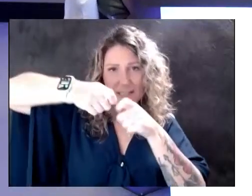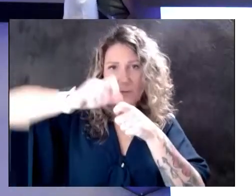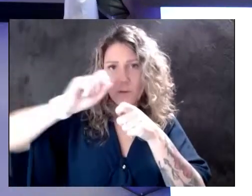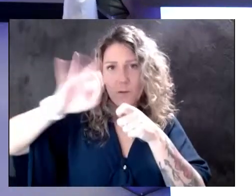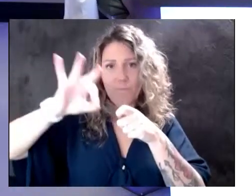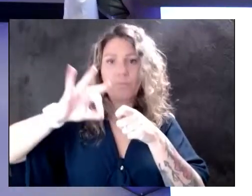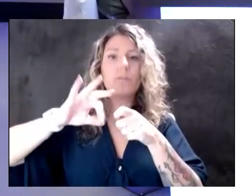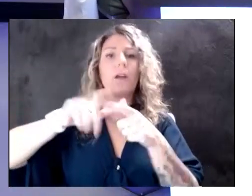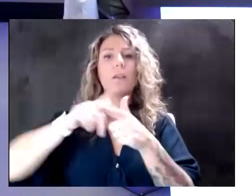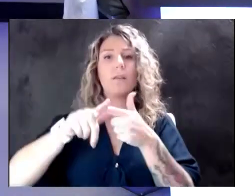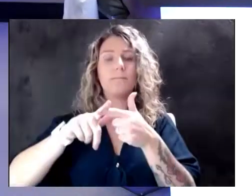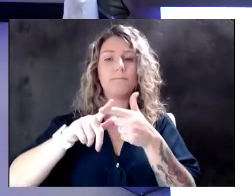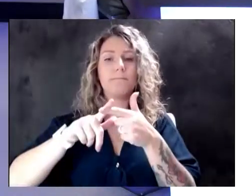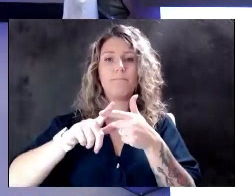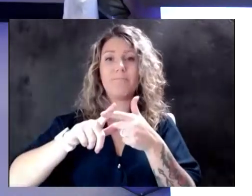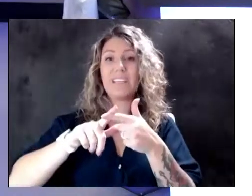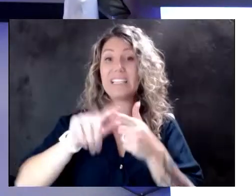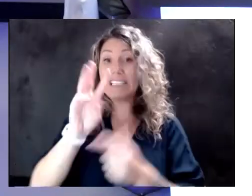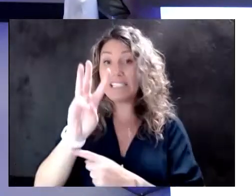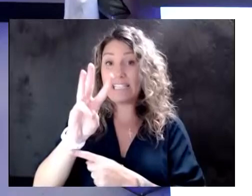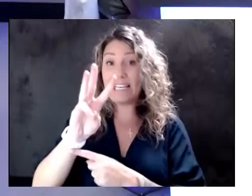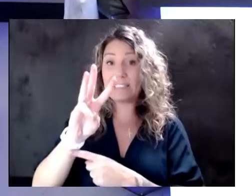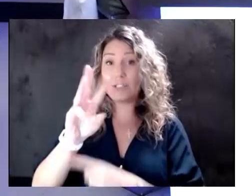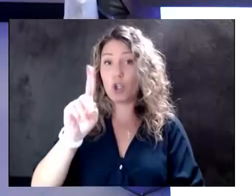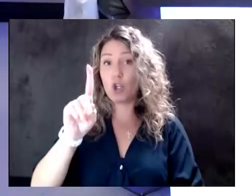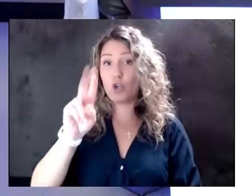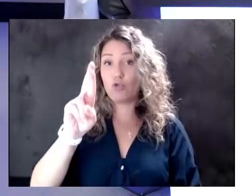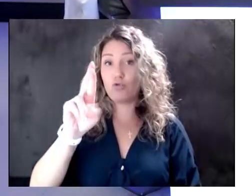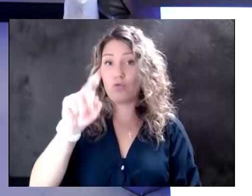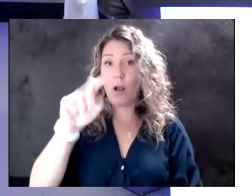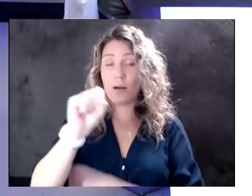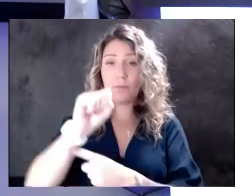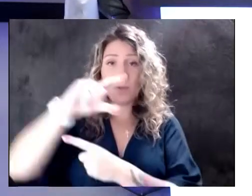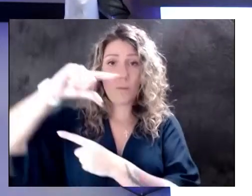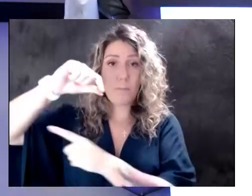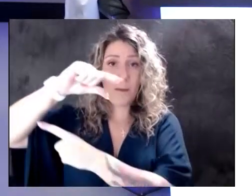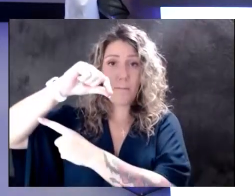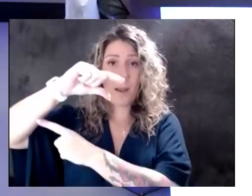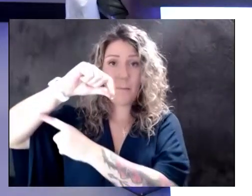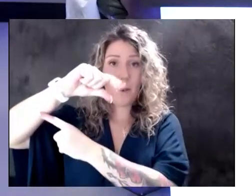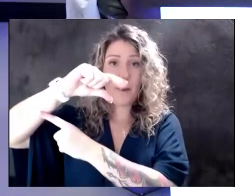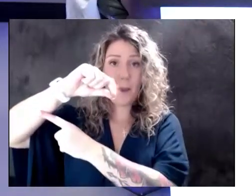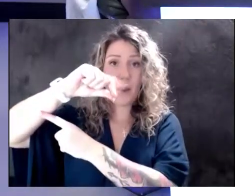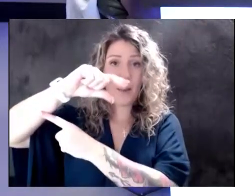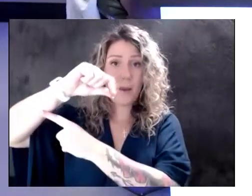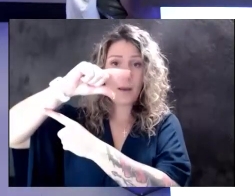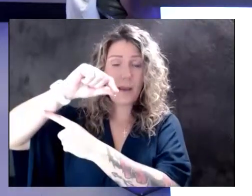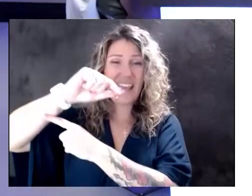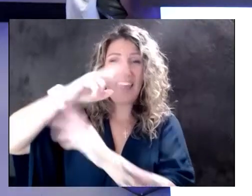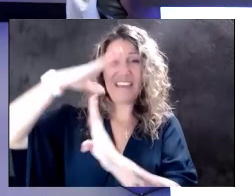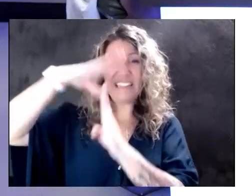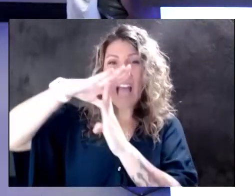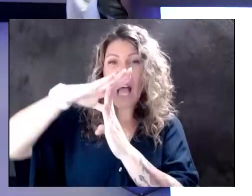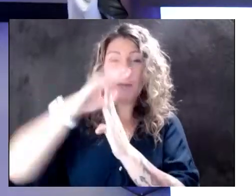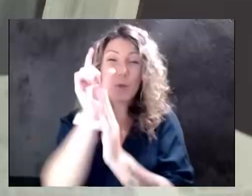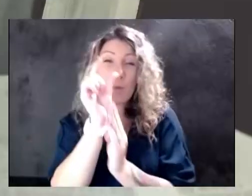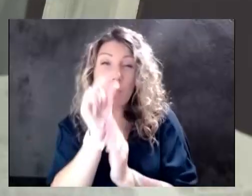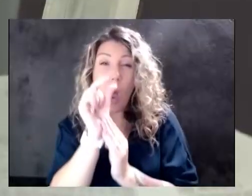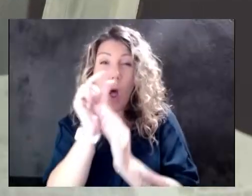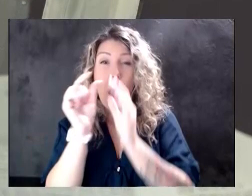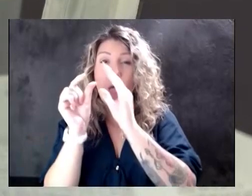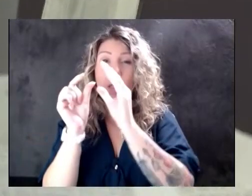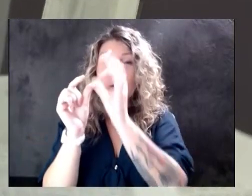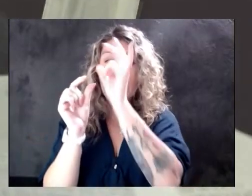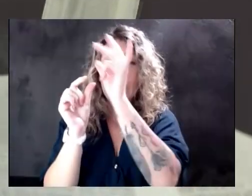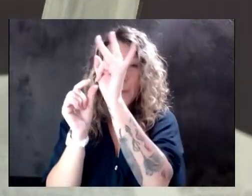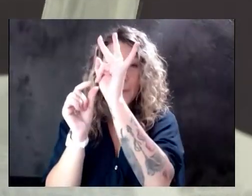do 6 drops in the top hole. Okay, so there's a smaller one. There's a Yep. small one on top and a bigger one. Okay. So And a couple